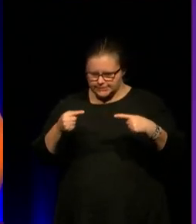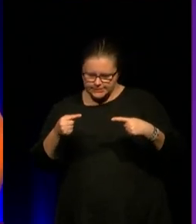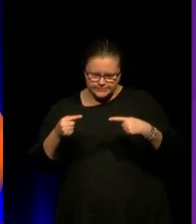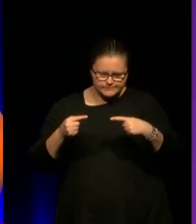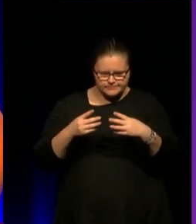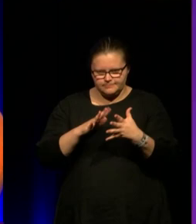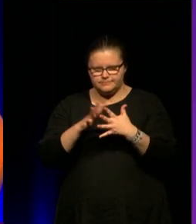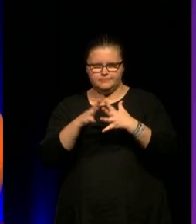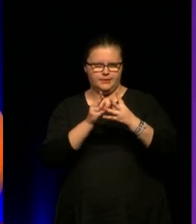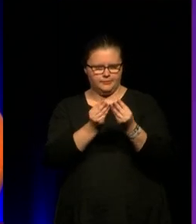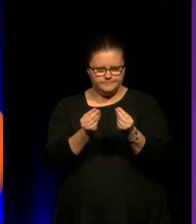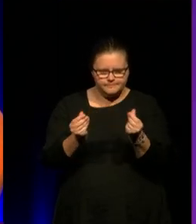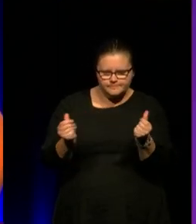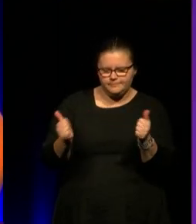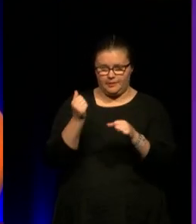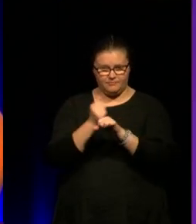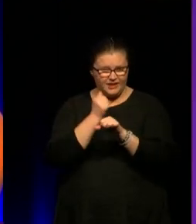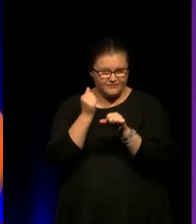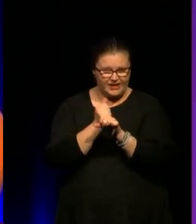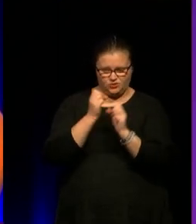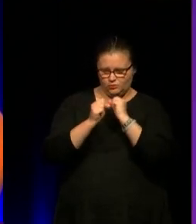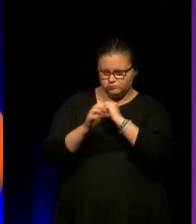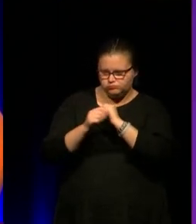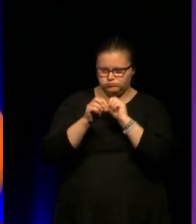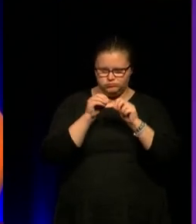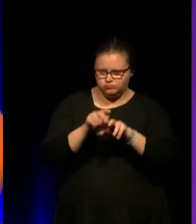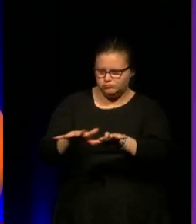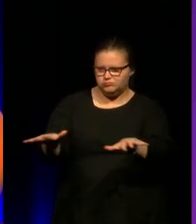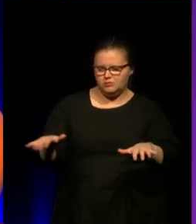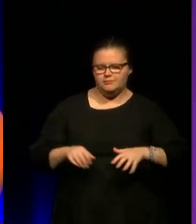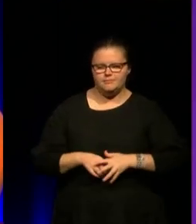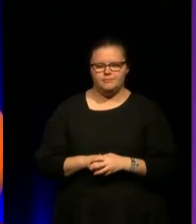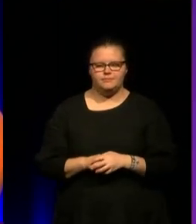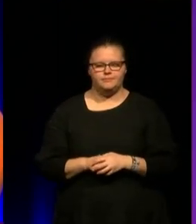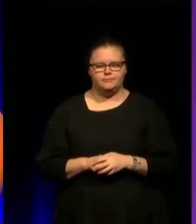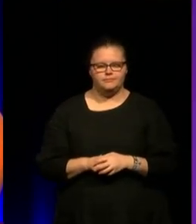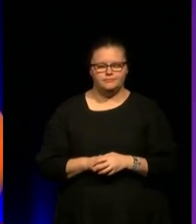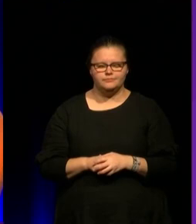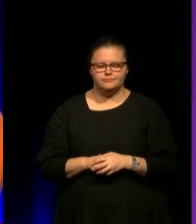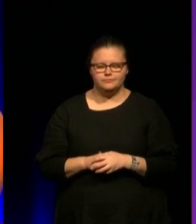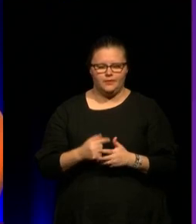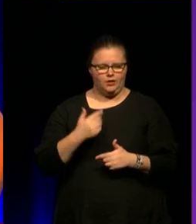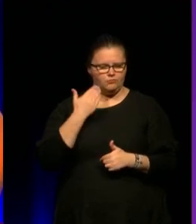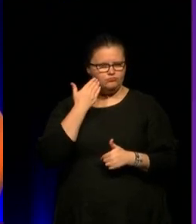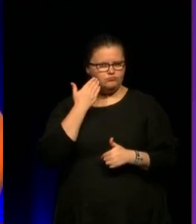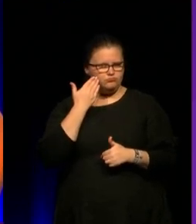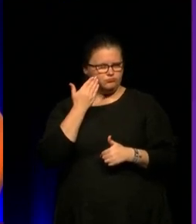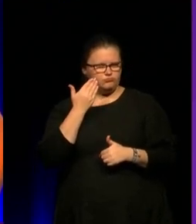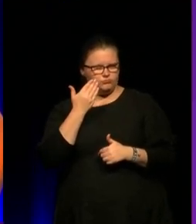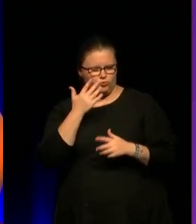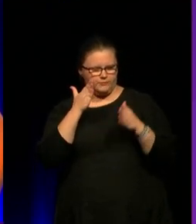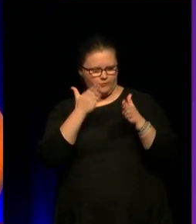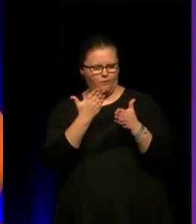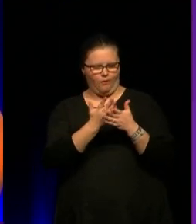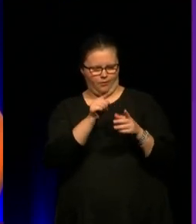and now manufacturing and commercialization. And so I've for me, it's always been about the products being